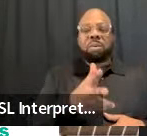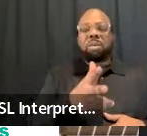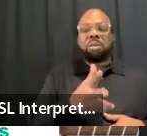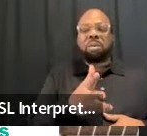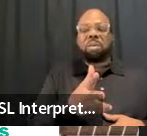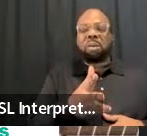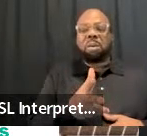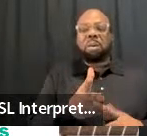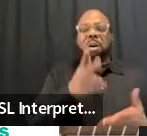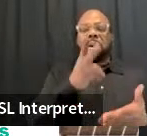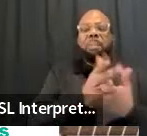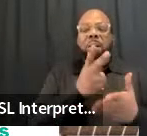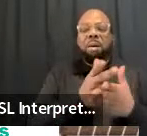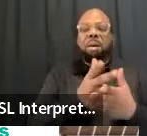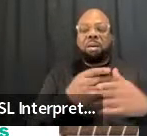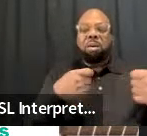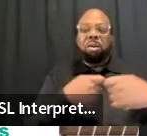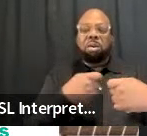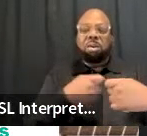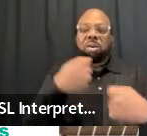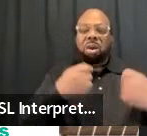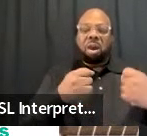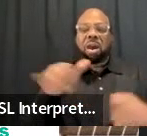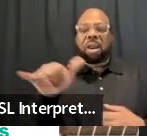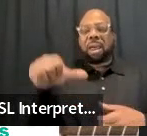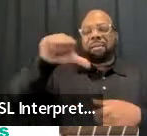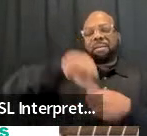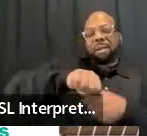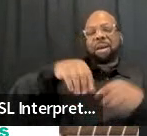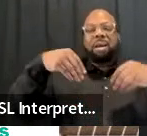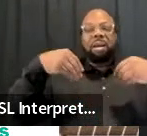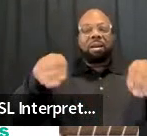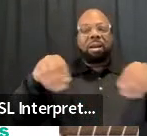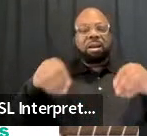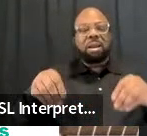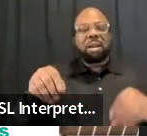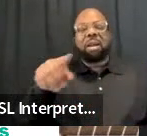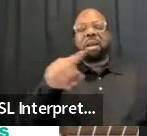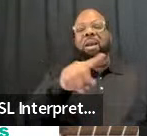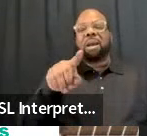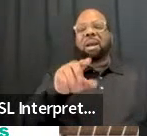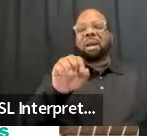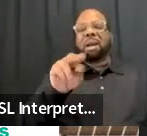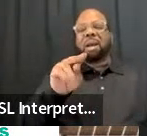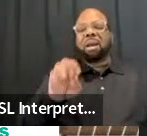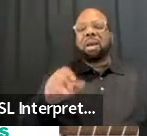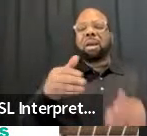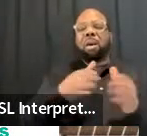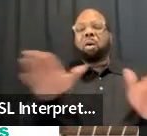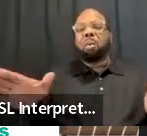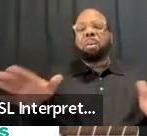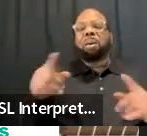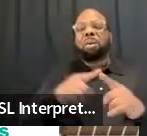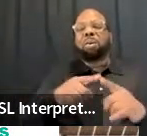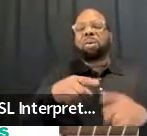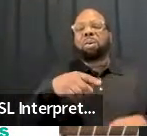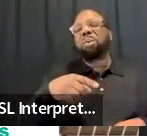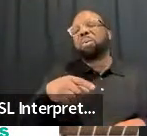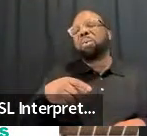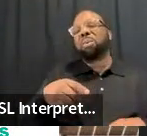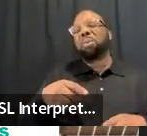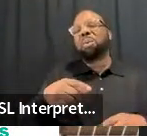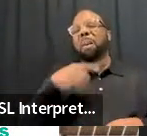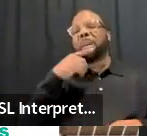Currently, since Zone Green, zoning considers these open to the public EV charging facilities as Use